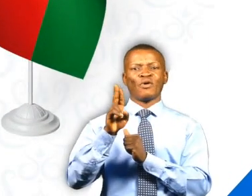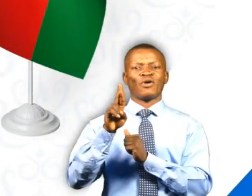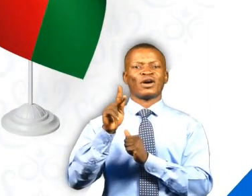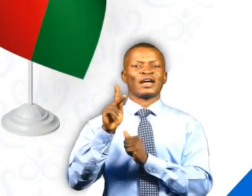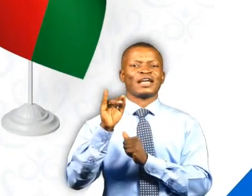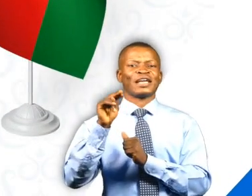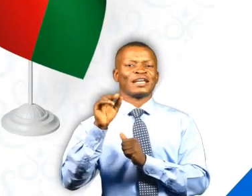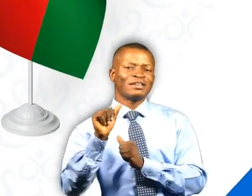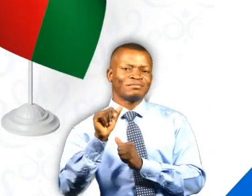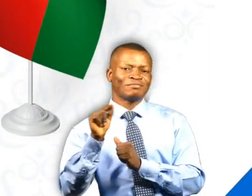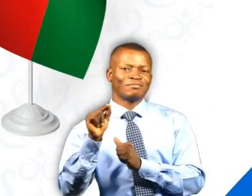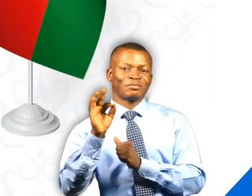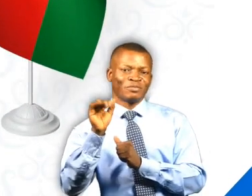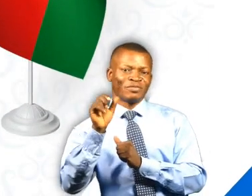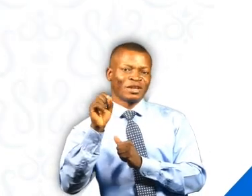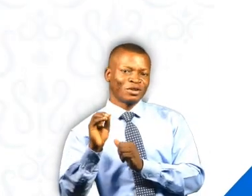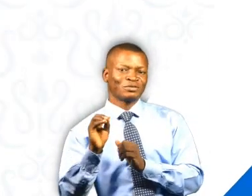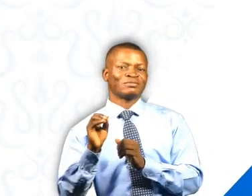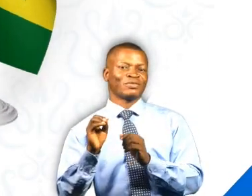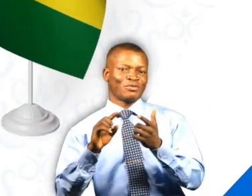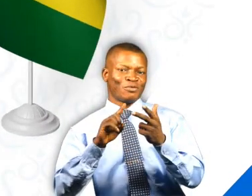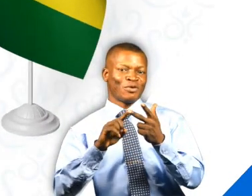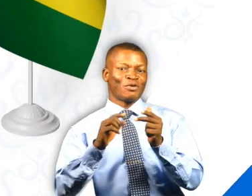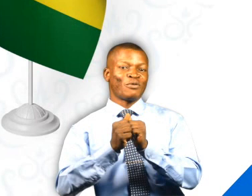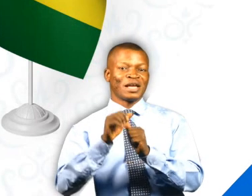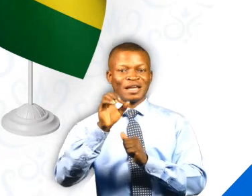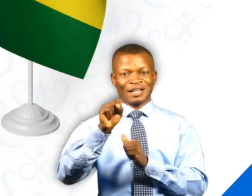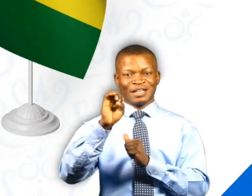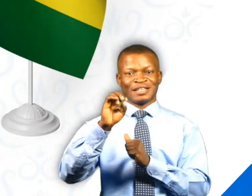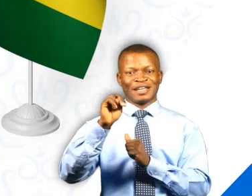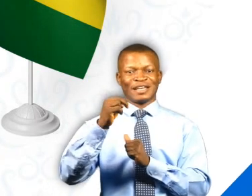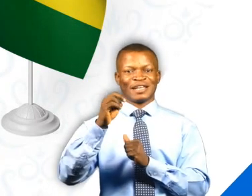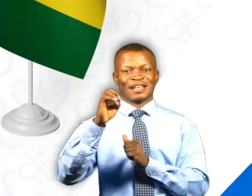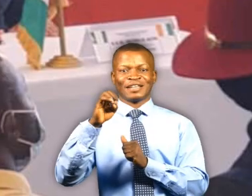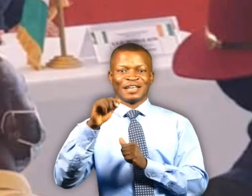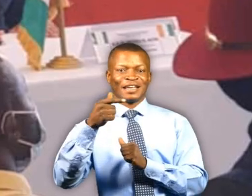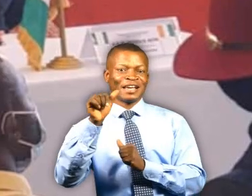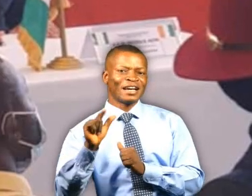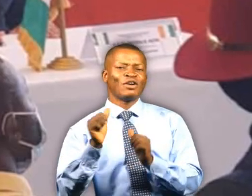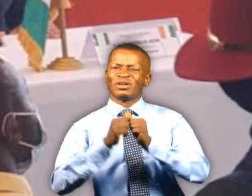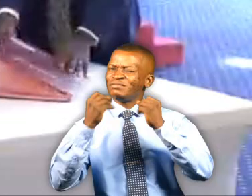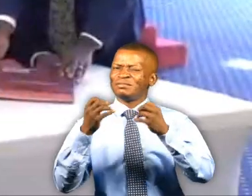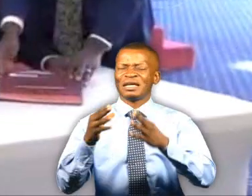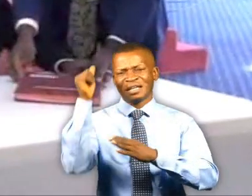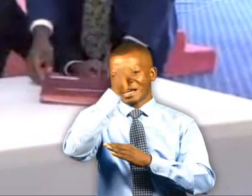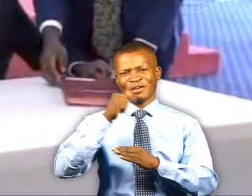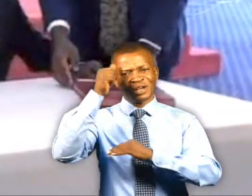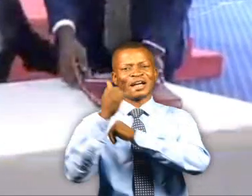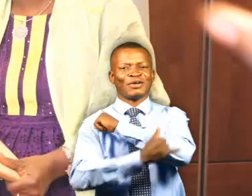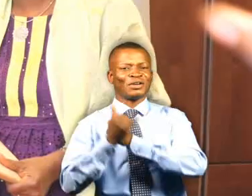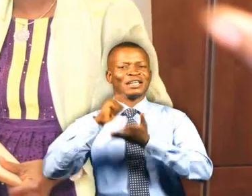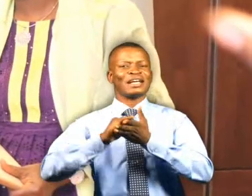with Burkina Faso. We have one with Senegal and a lot of